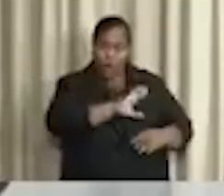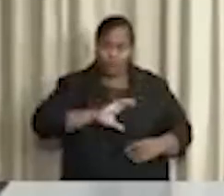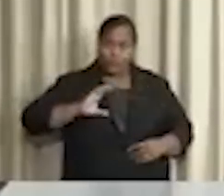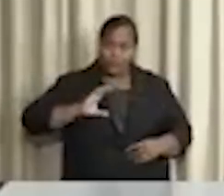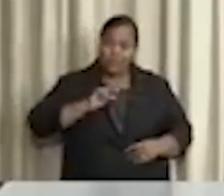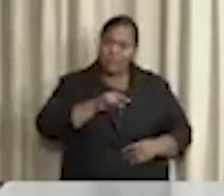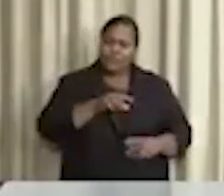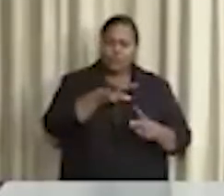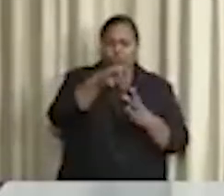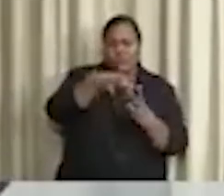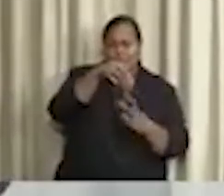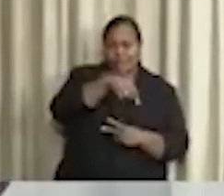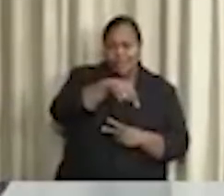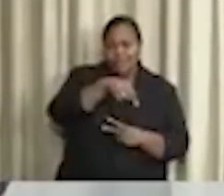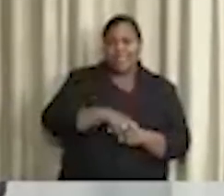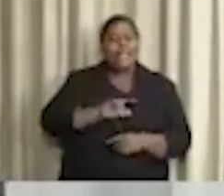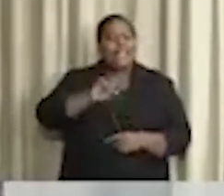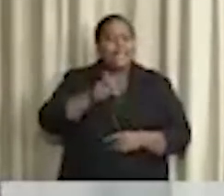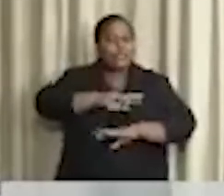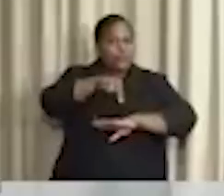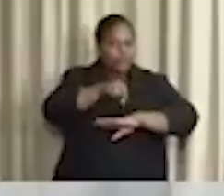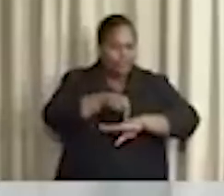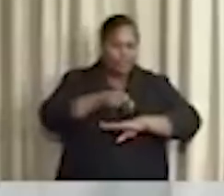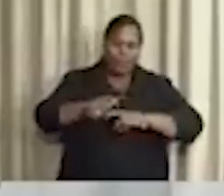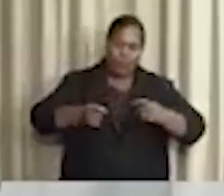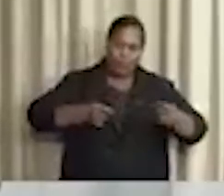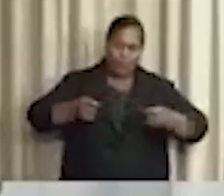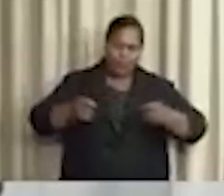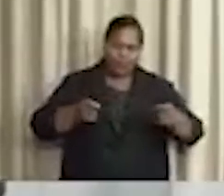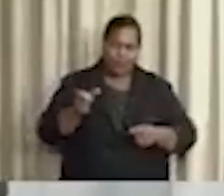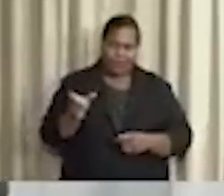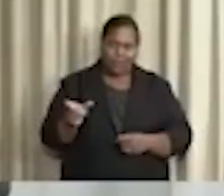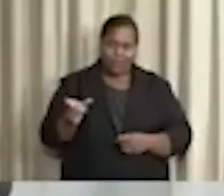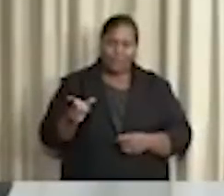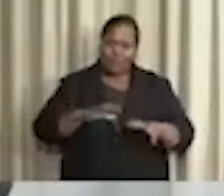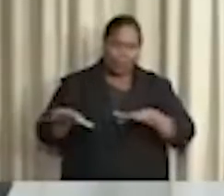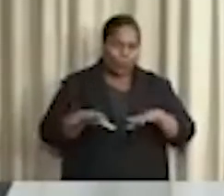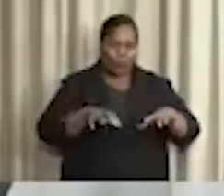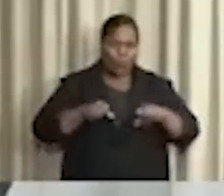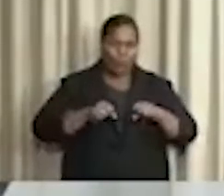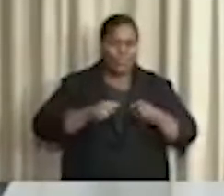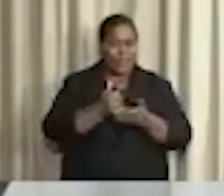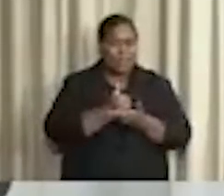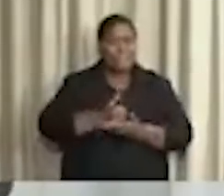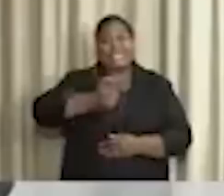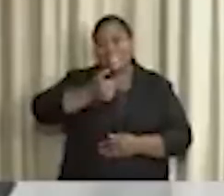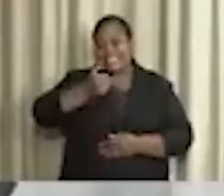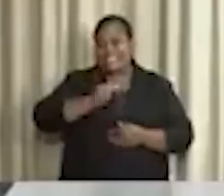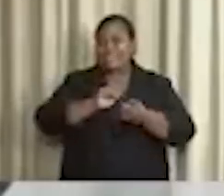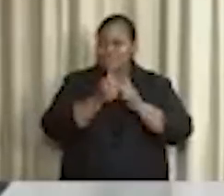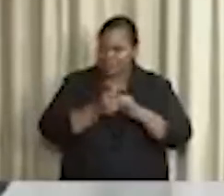elected as the next regional coordinator to host the 16th session of that